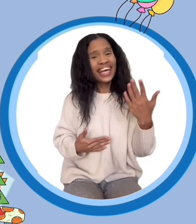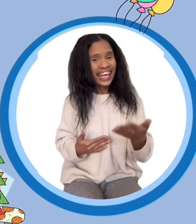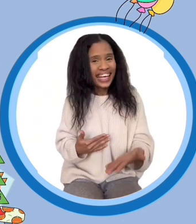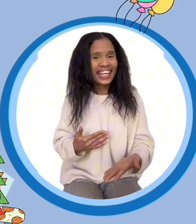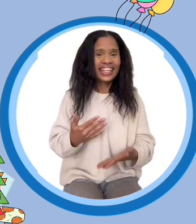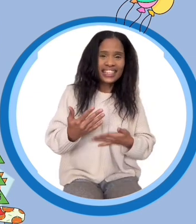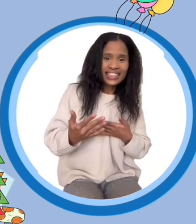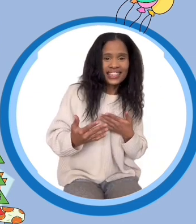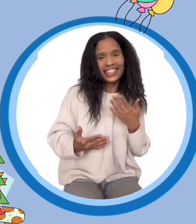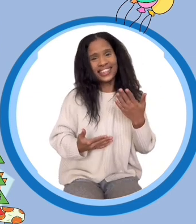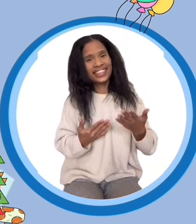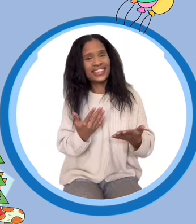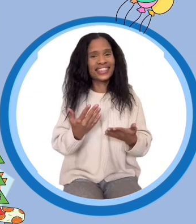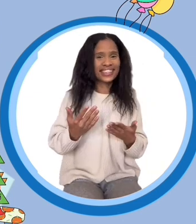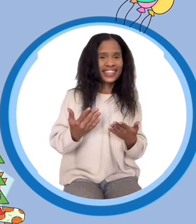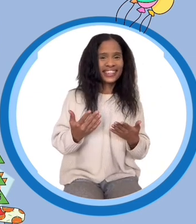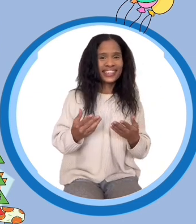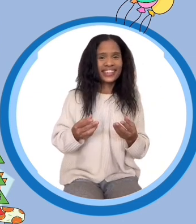today is,